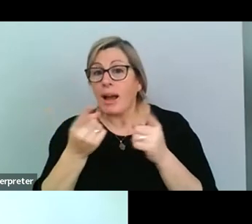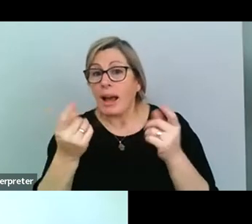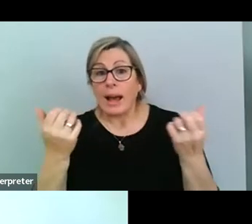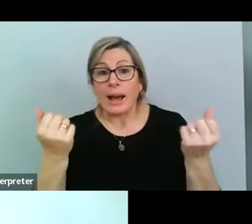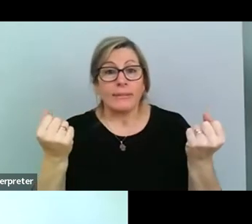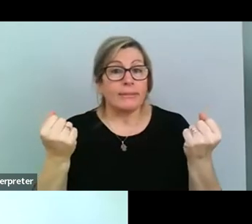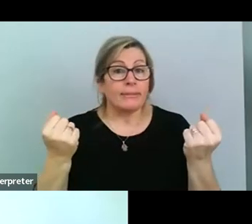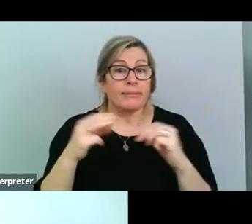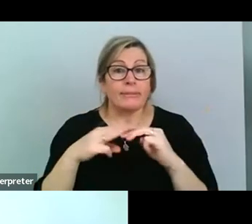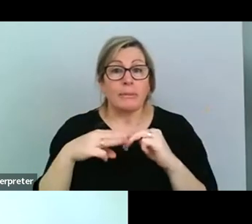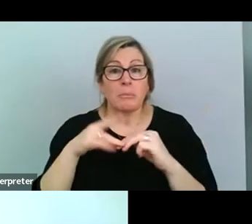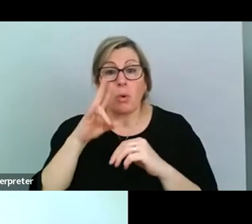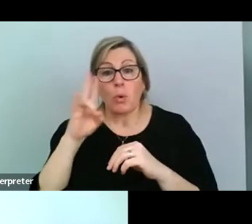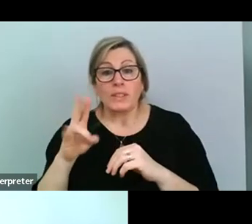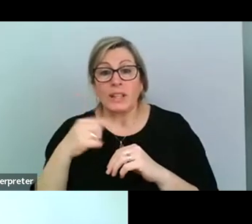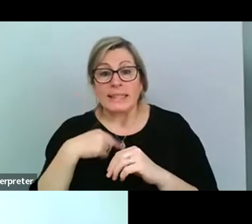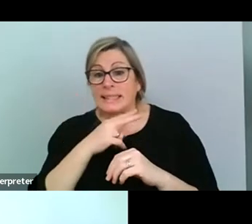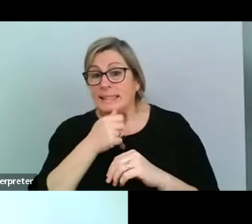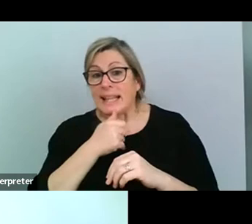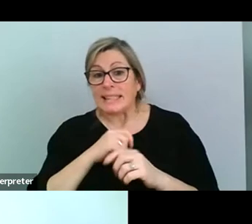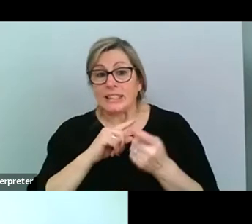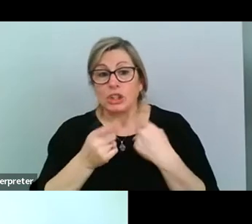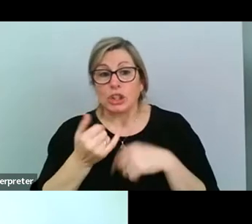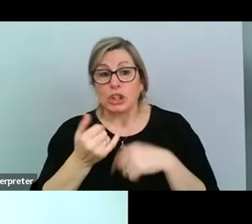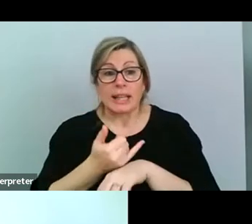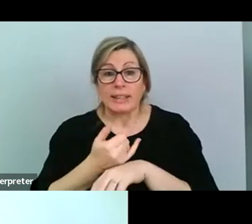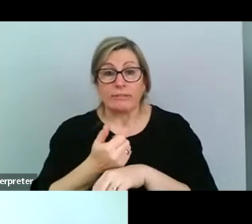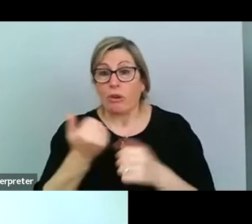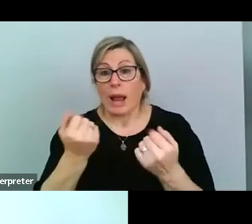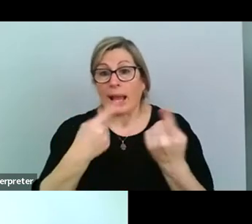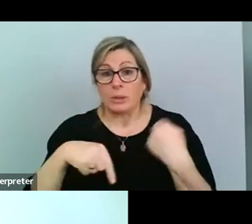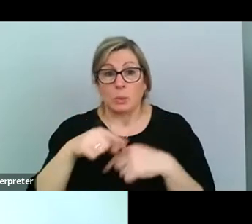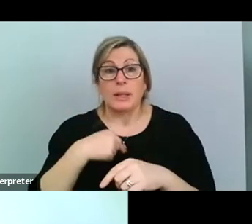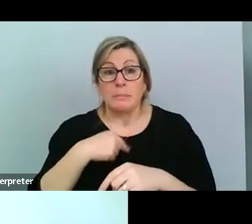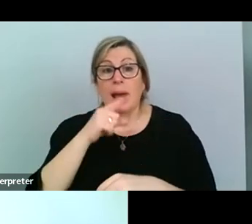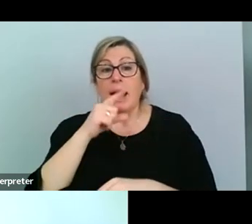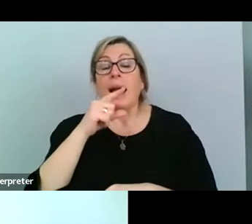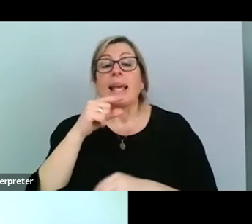any additional questions for any of us, my email is